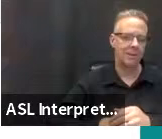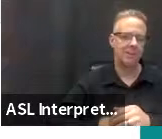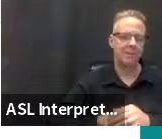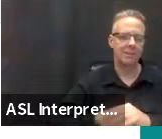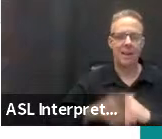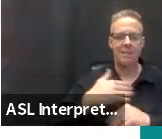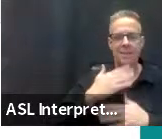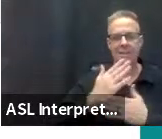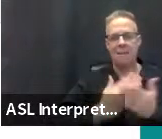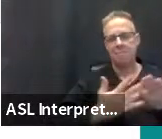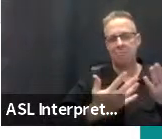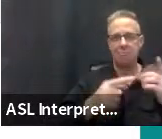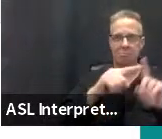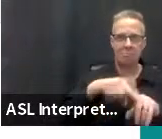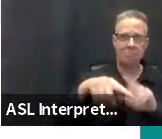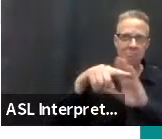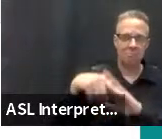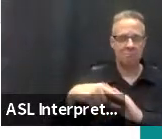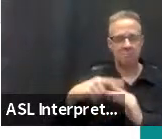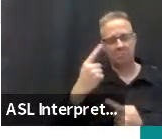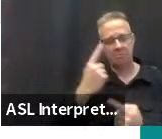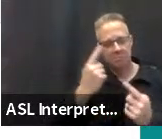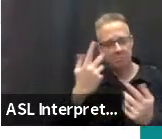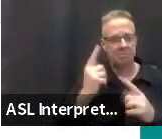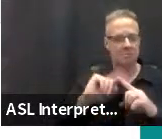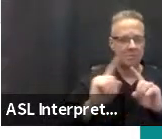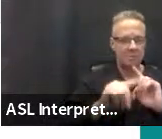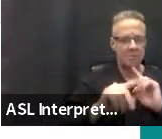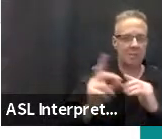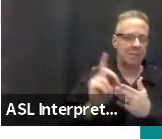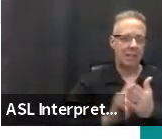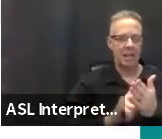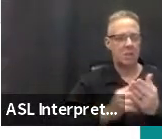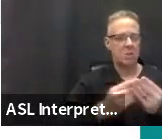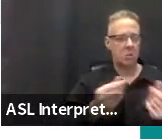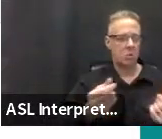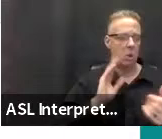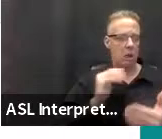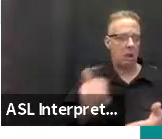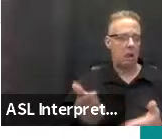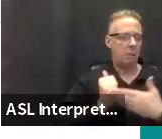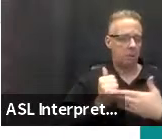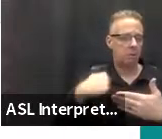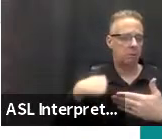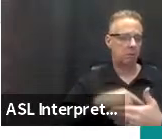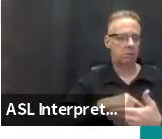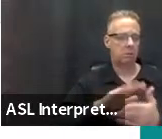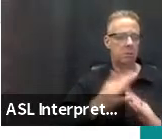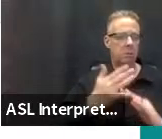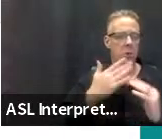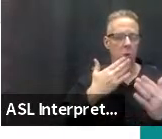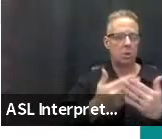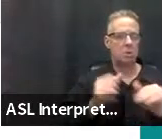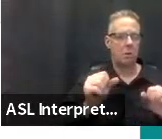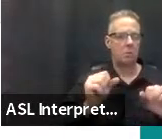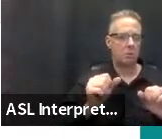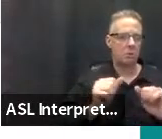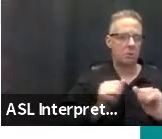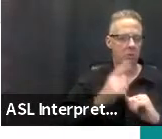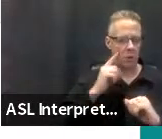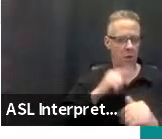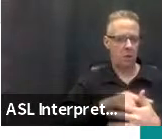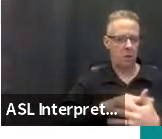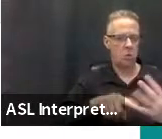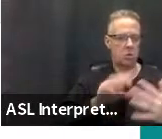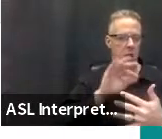are some different things to consider, and design solutions that can help us to make it as good as possible with each of these